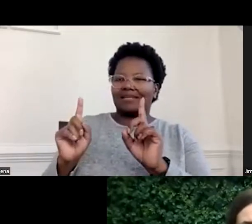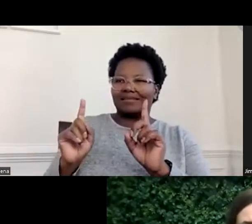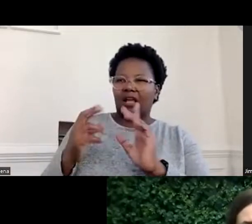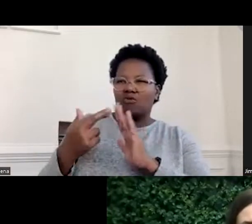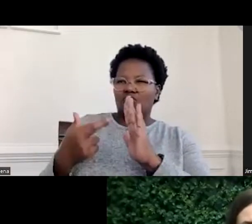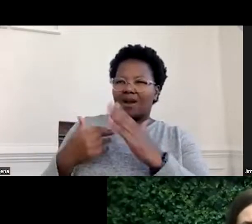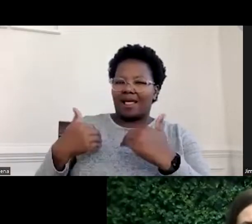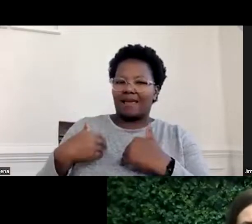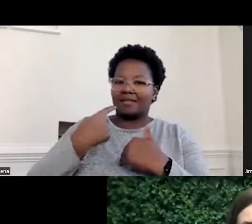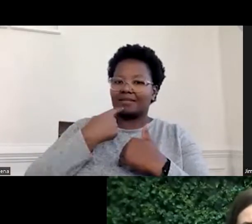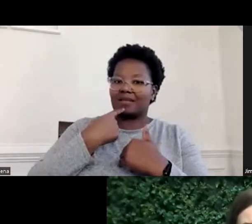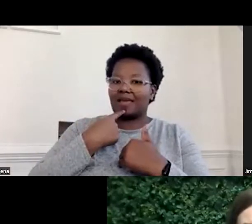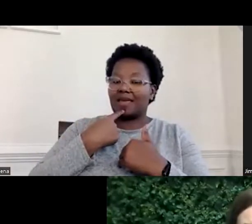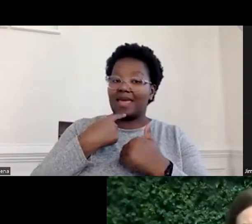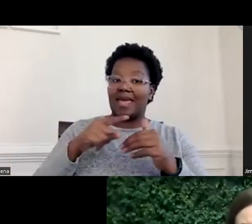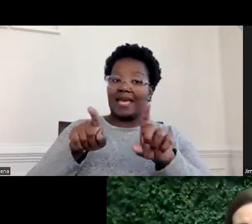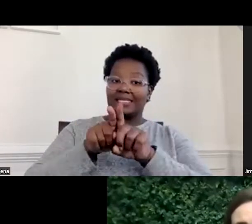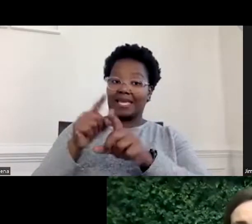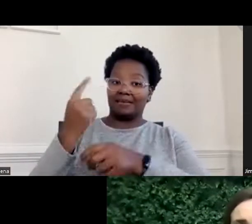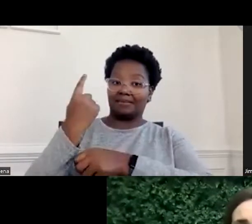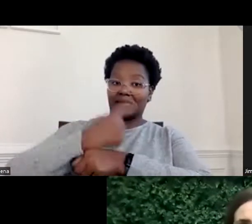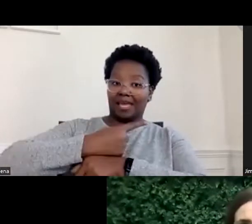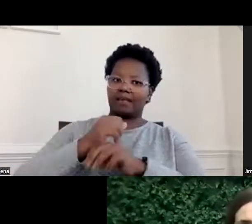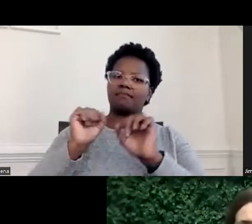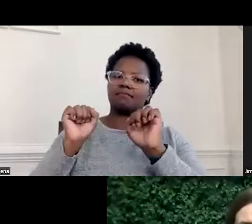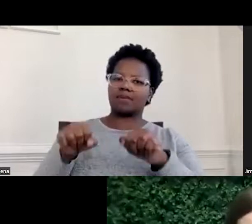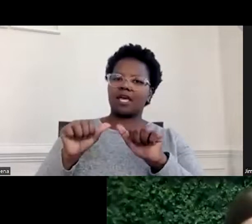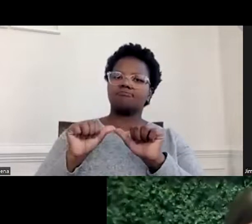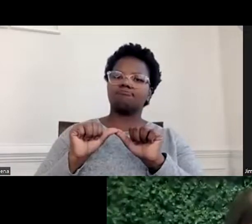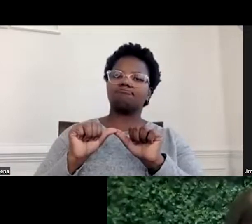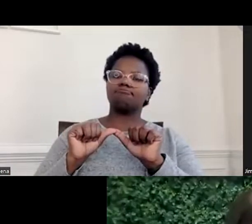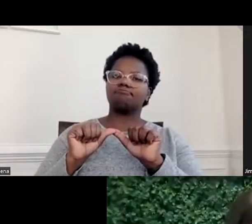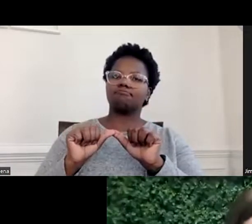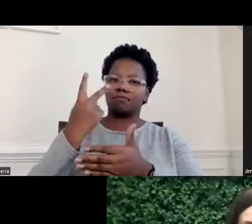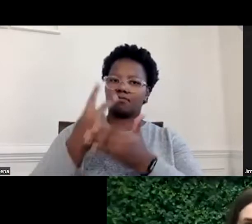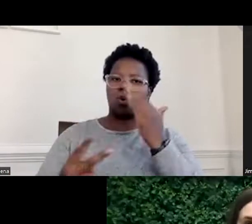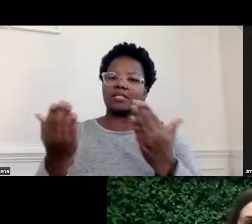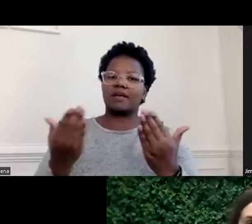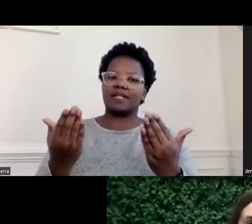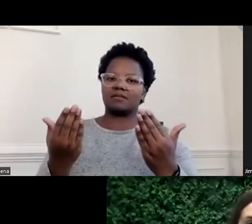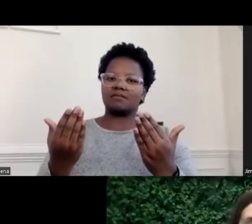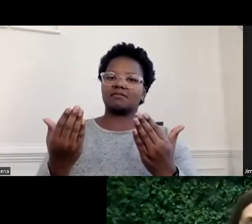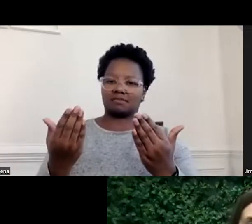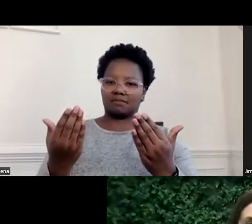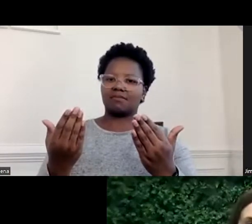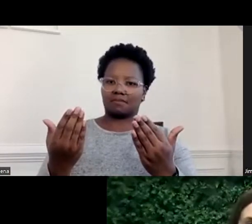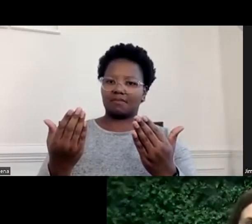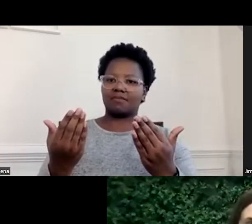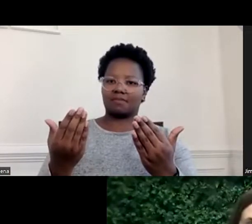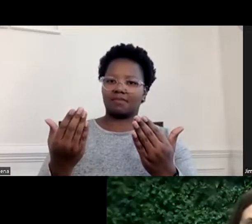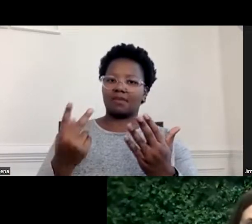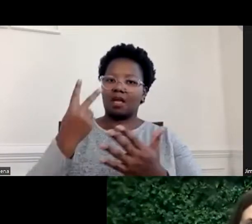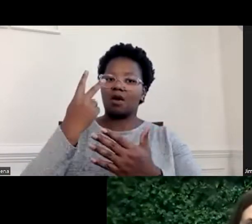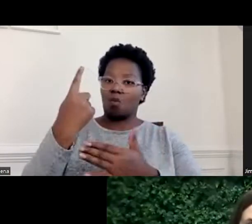receive both services on the same day if they're currently in a work activity program and are within